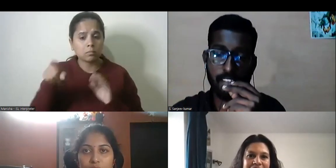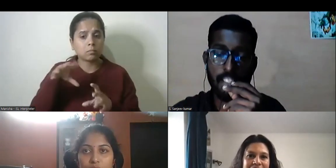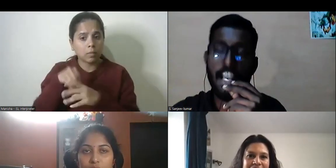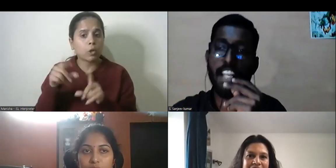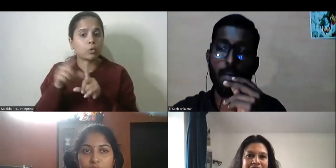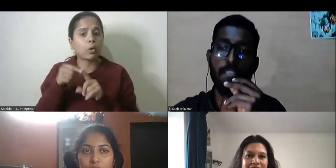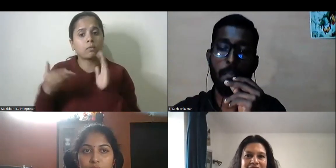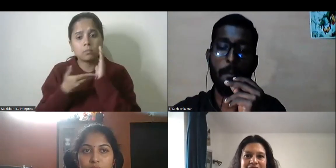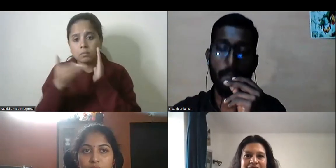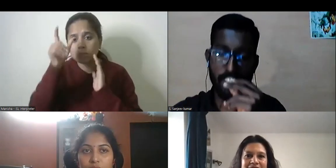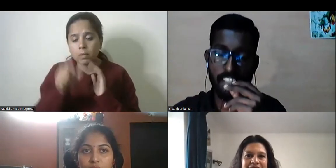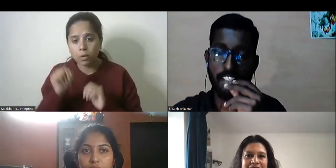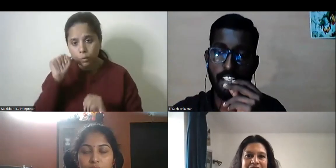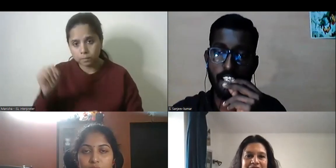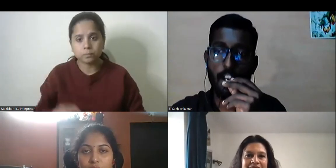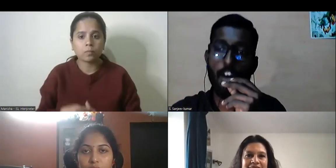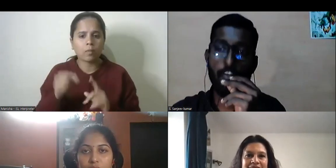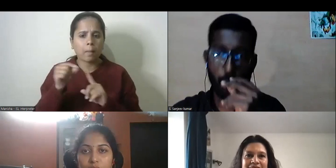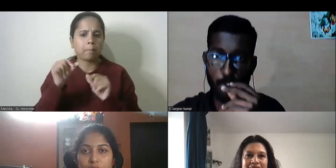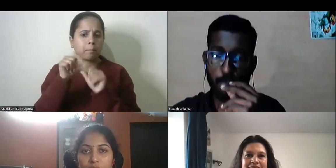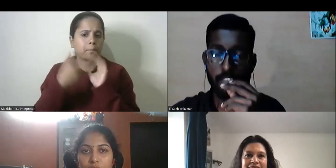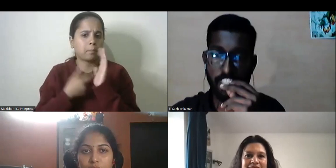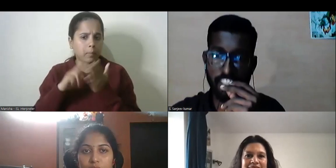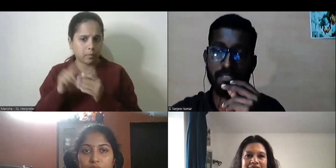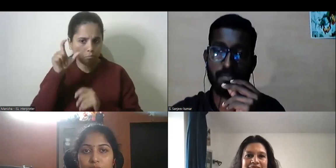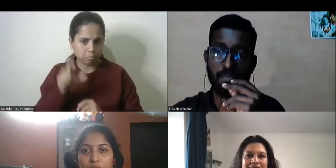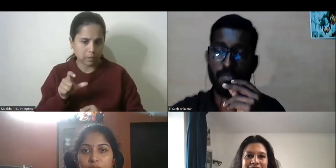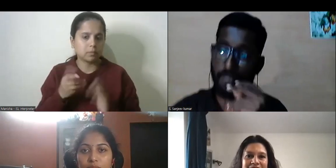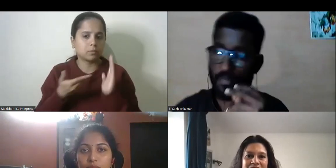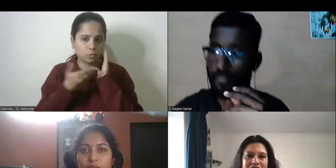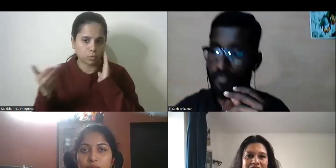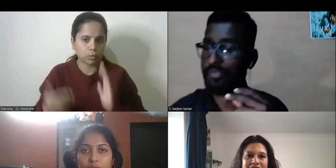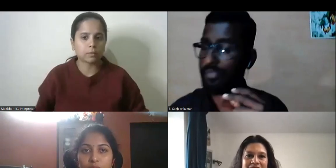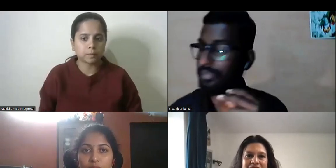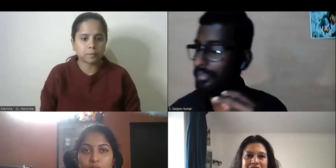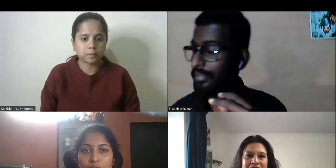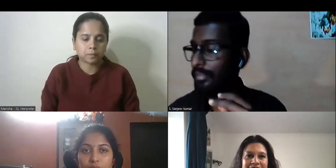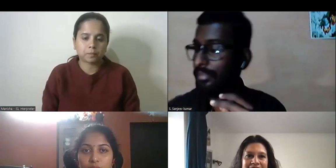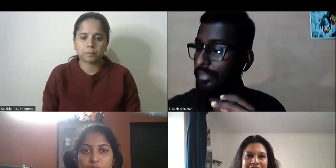lyricist Gana Ulagam Parani of Puliyandop, Chennai.